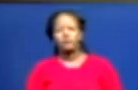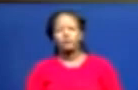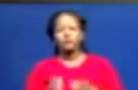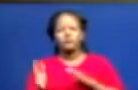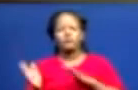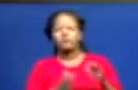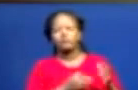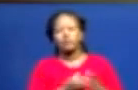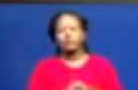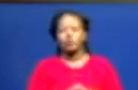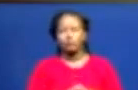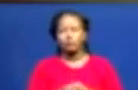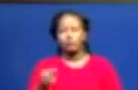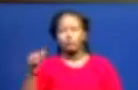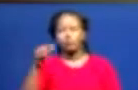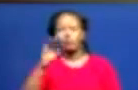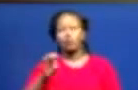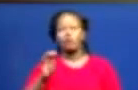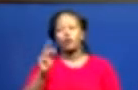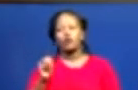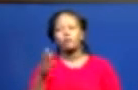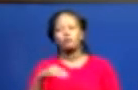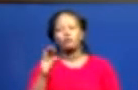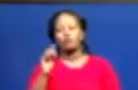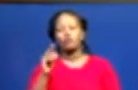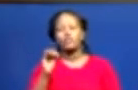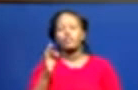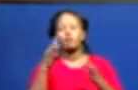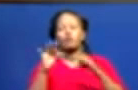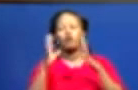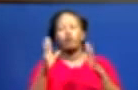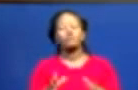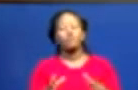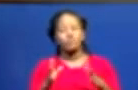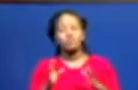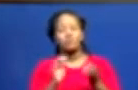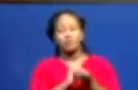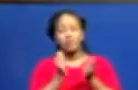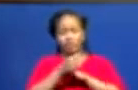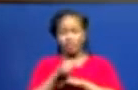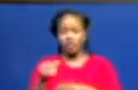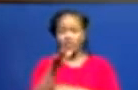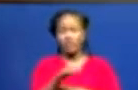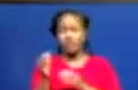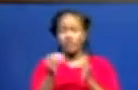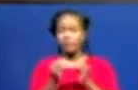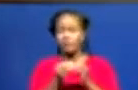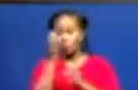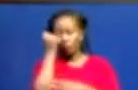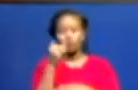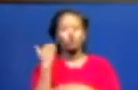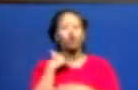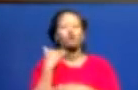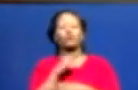Gem constituency Orange Democratic Movement ODM officials were forced to change venue of their meeting after goons stormed the